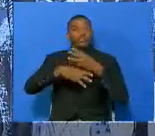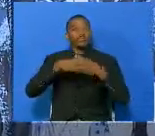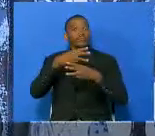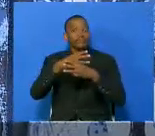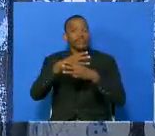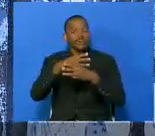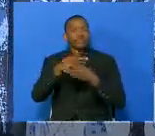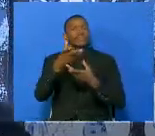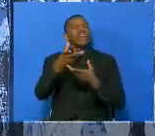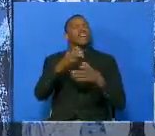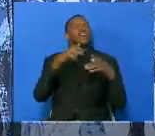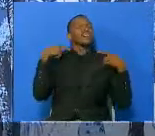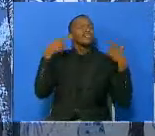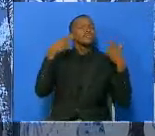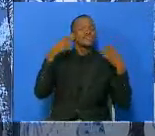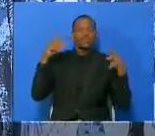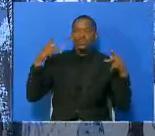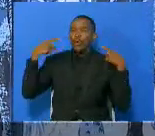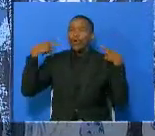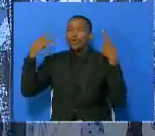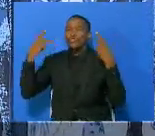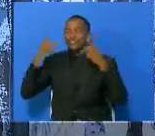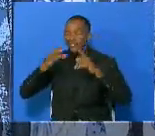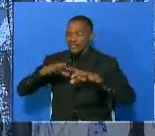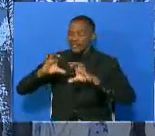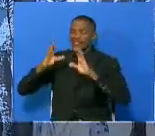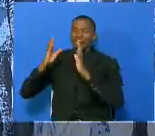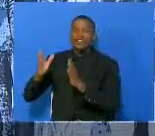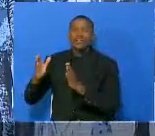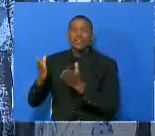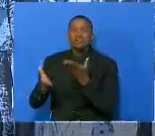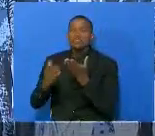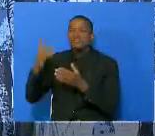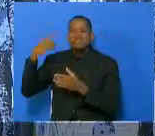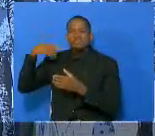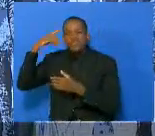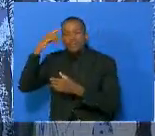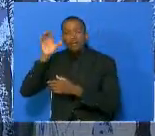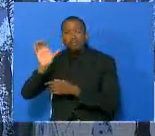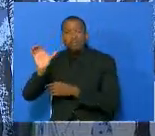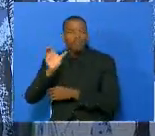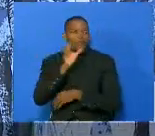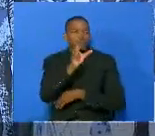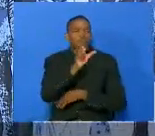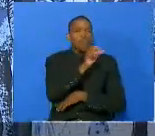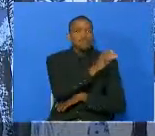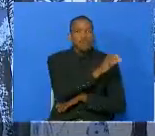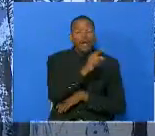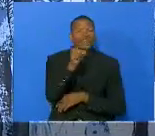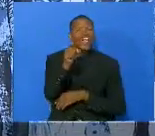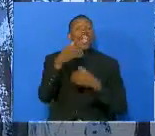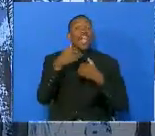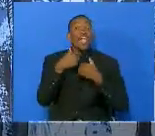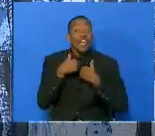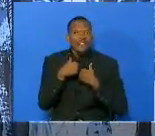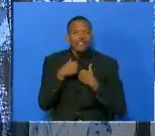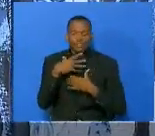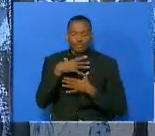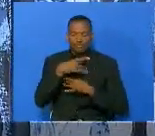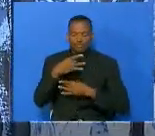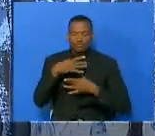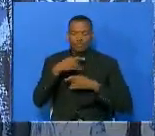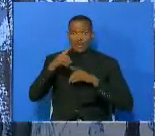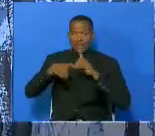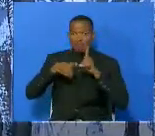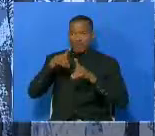mente dikgosi makanselara whether ke ba party efe kgotsa efe botlhe ba na le dikeletso tsa gore batho ba e